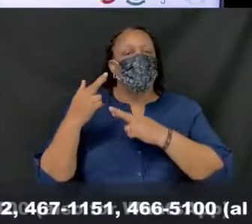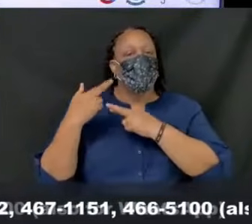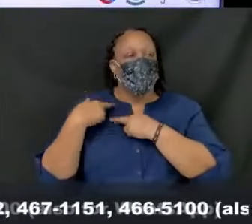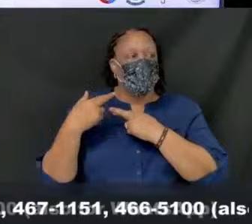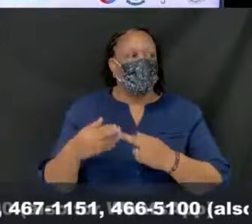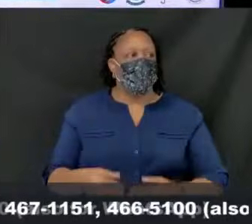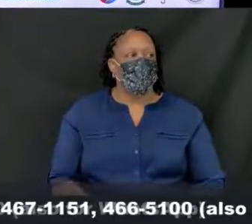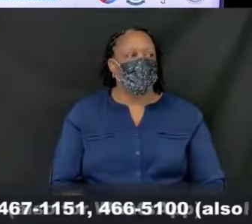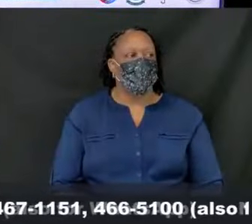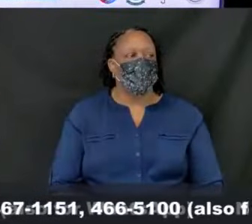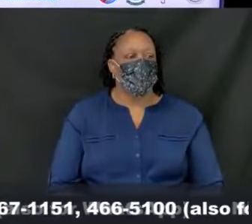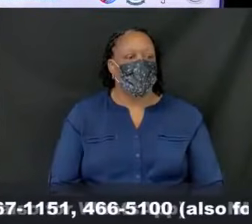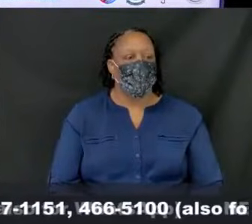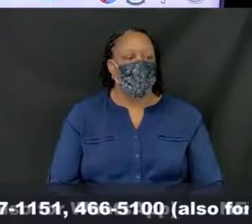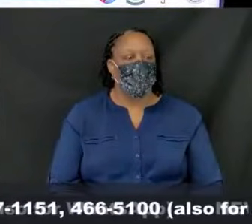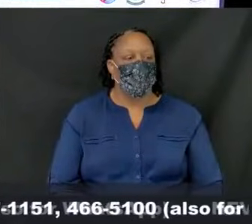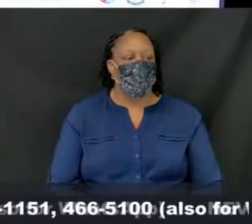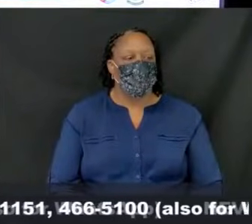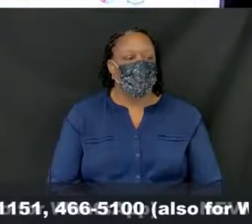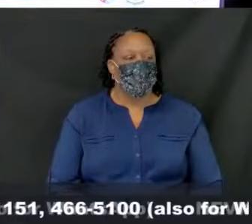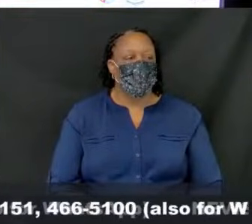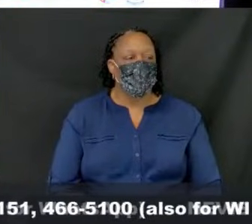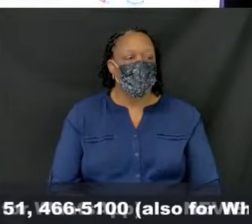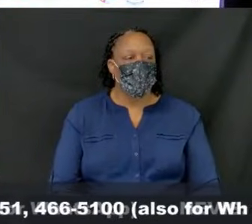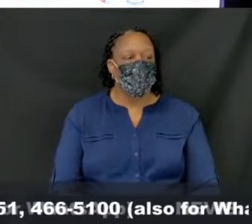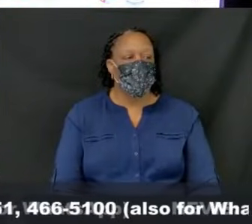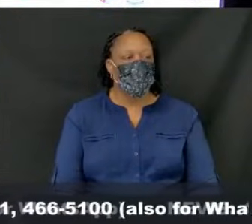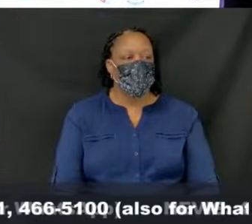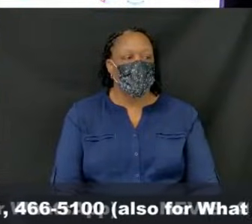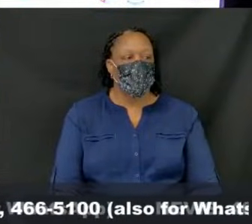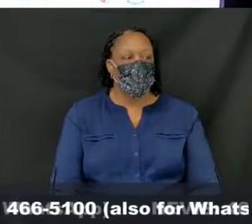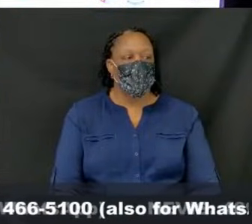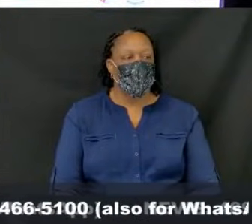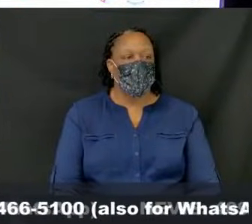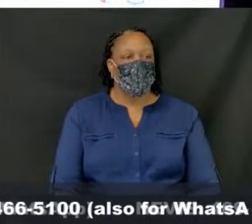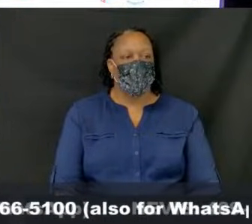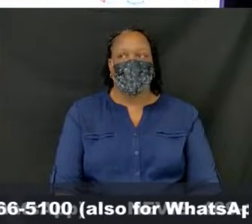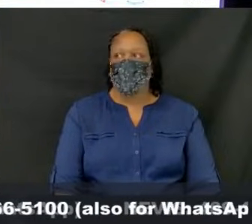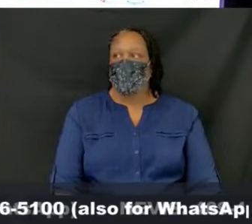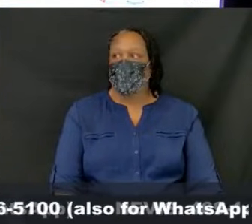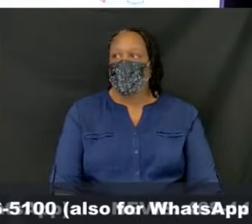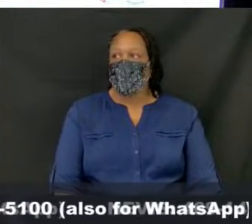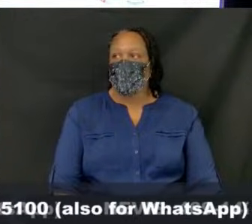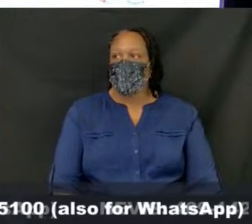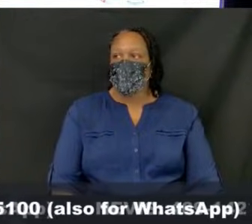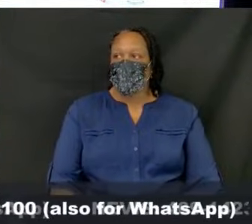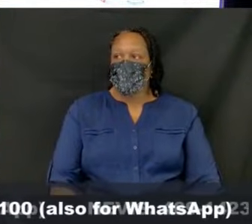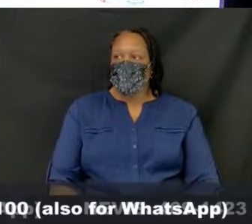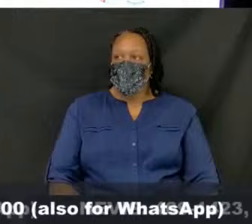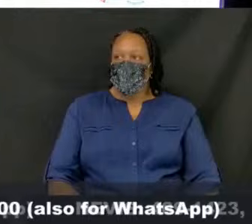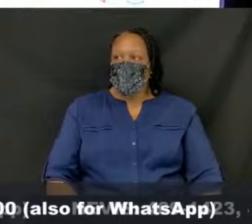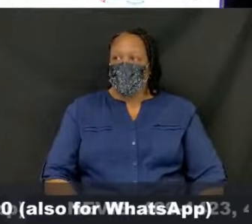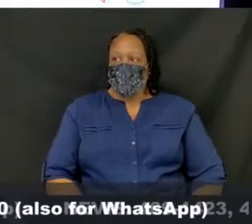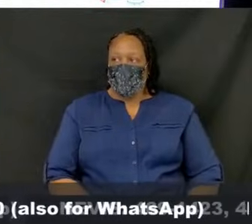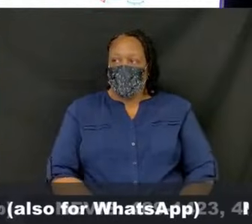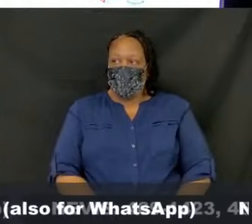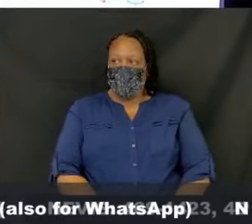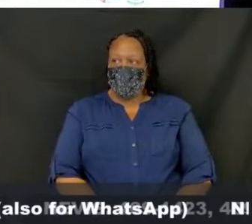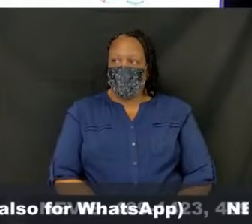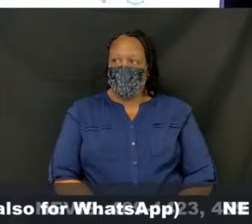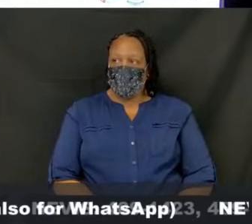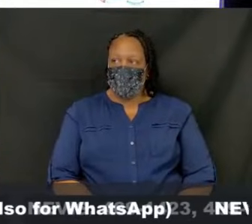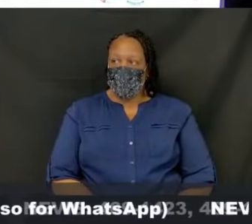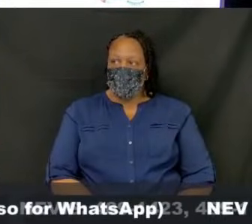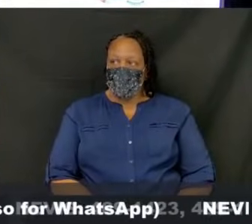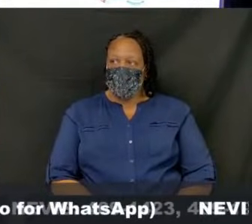Thank you very much, Mr. Samuel. I think not only people are not wearing their masks, but they are not